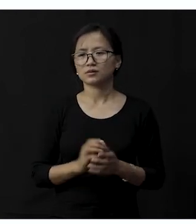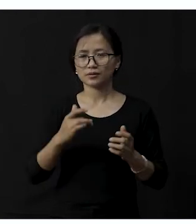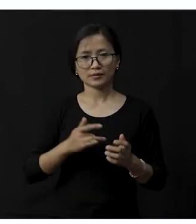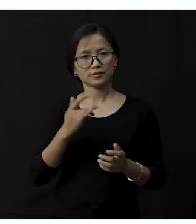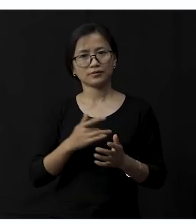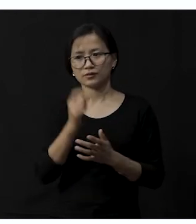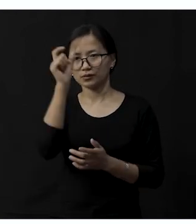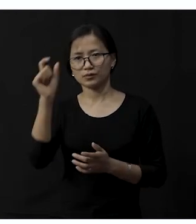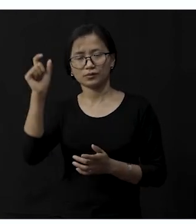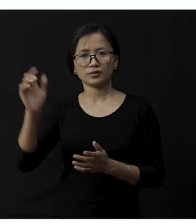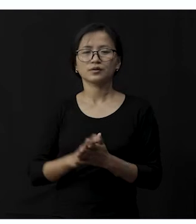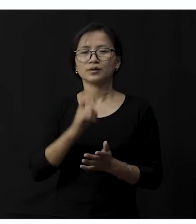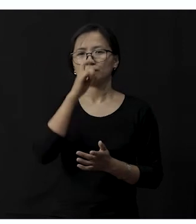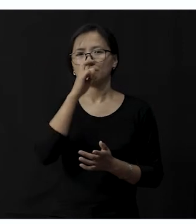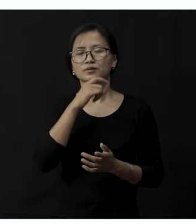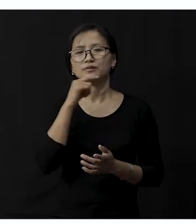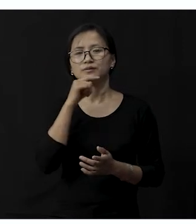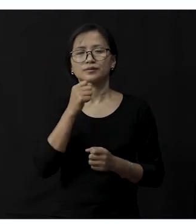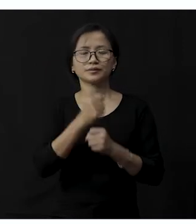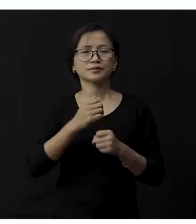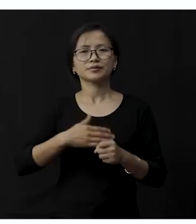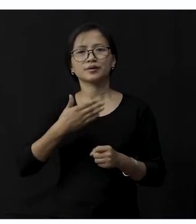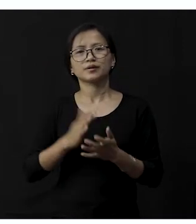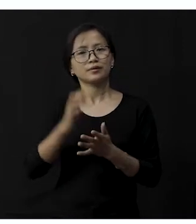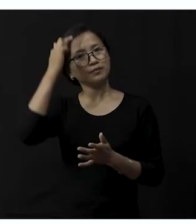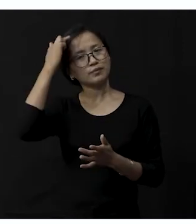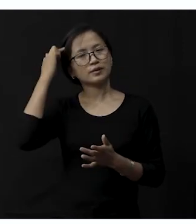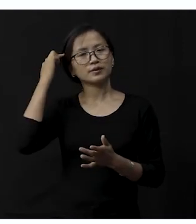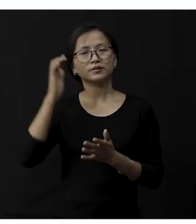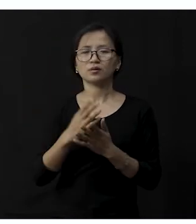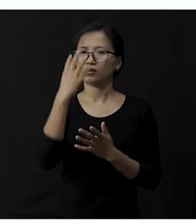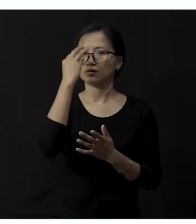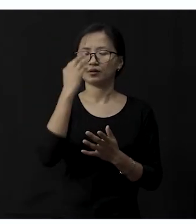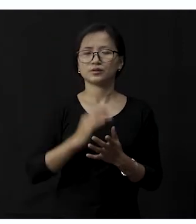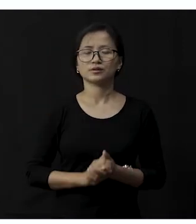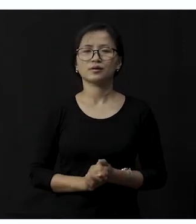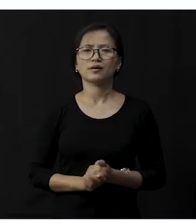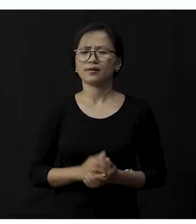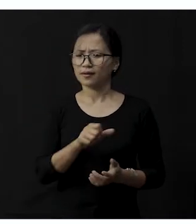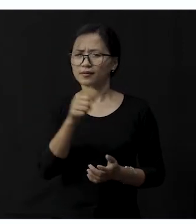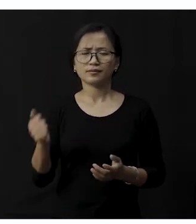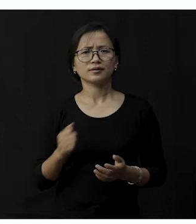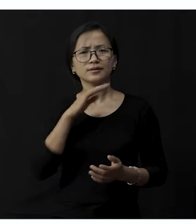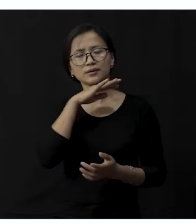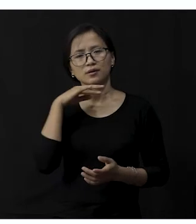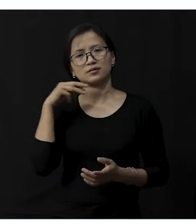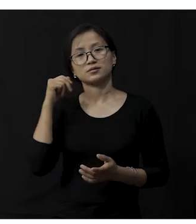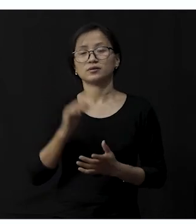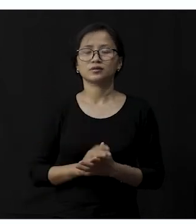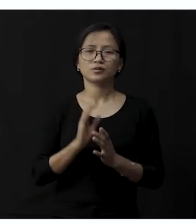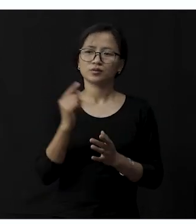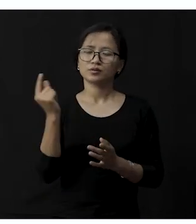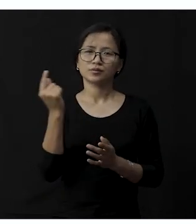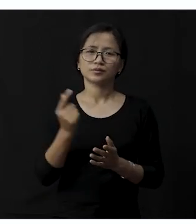blue, red, green, black, orange. So any color that you use in a sentence will always be